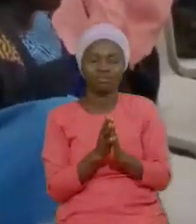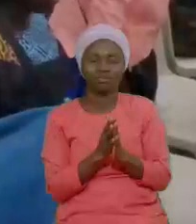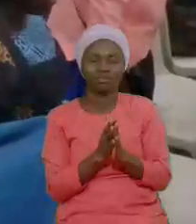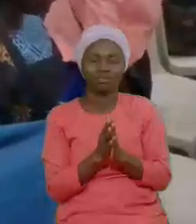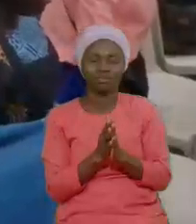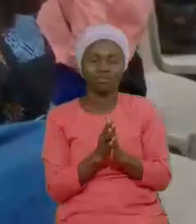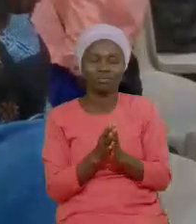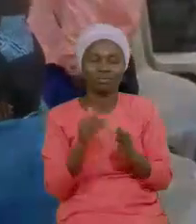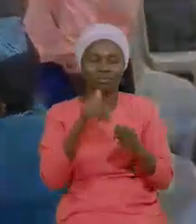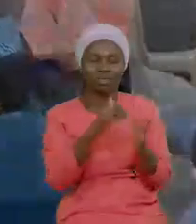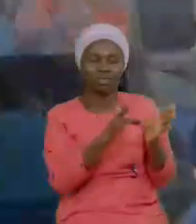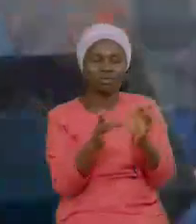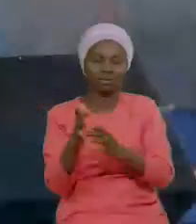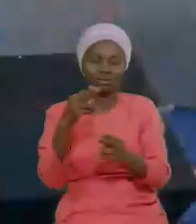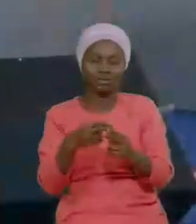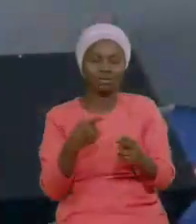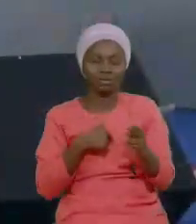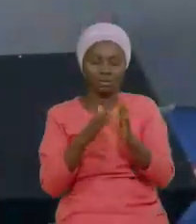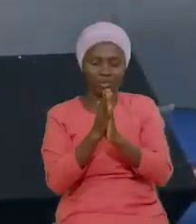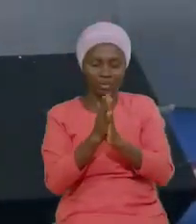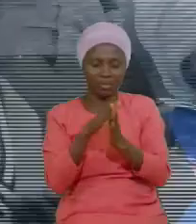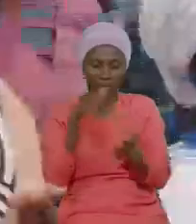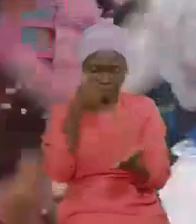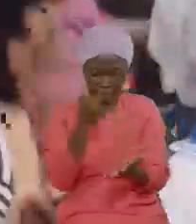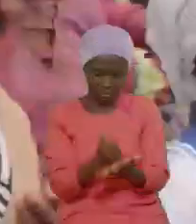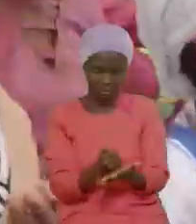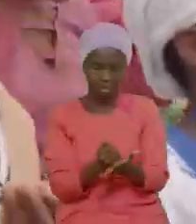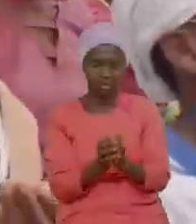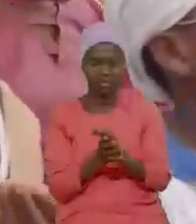In Jesus' name we pray.